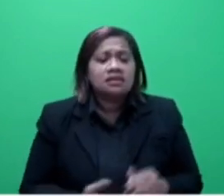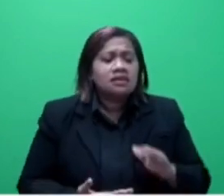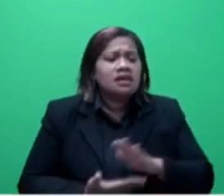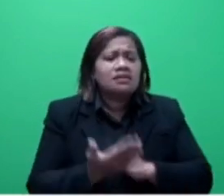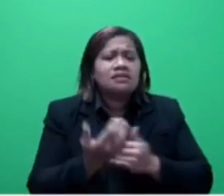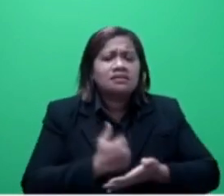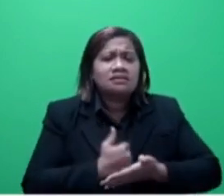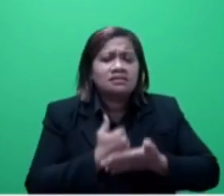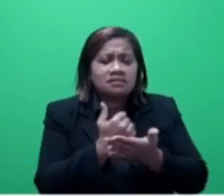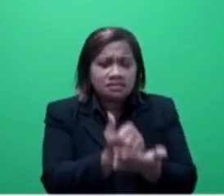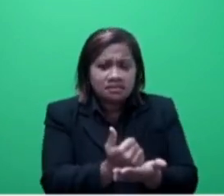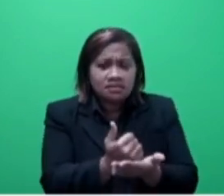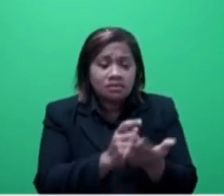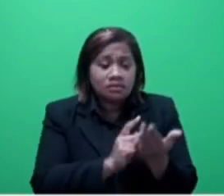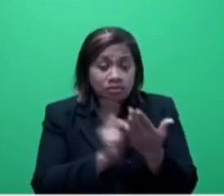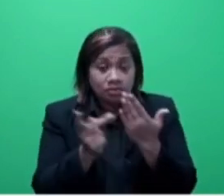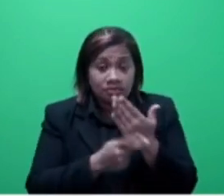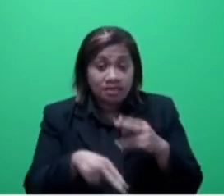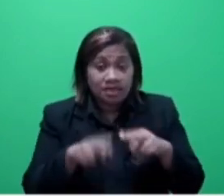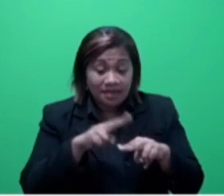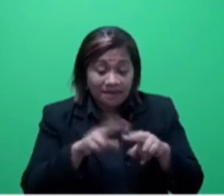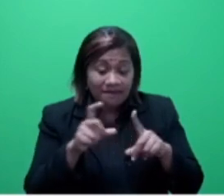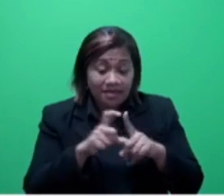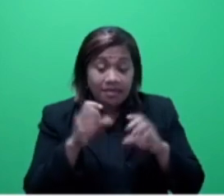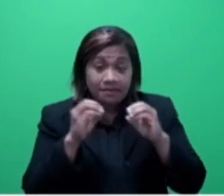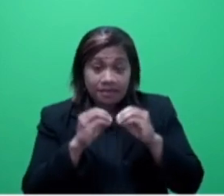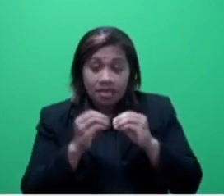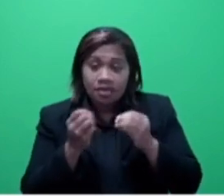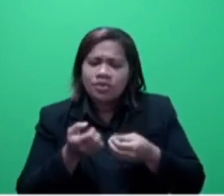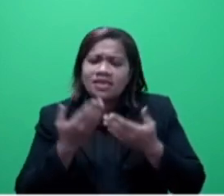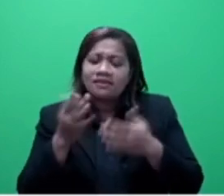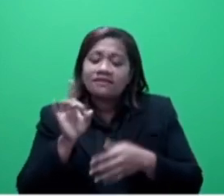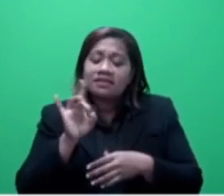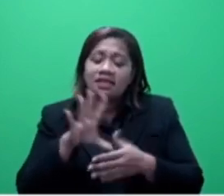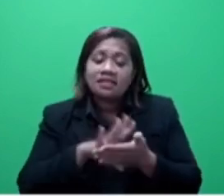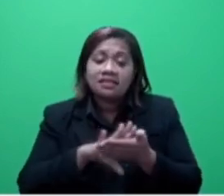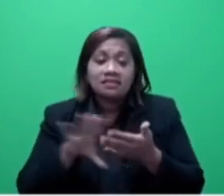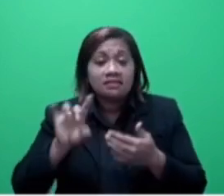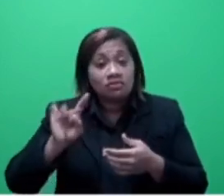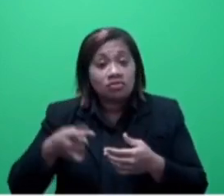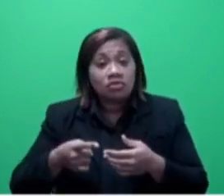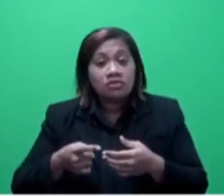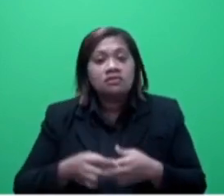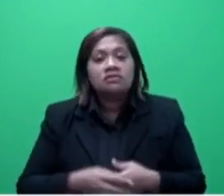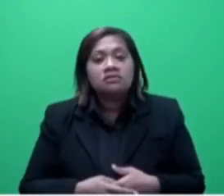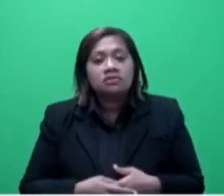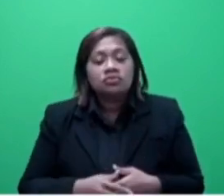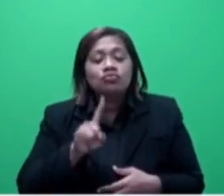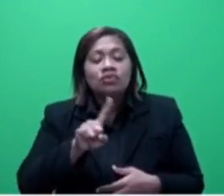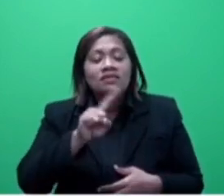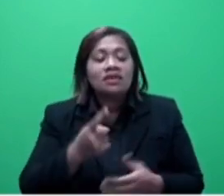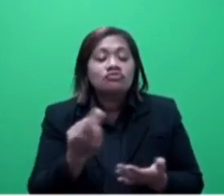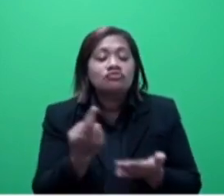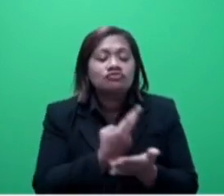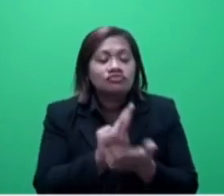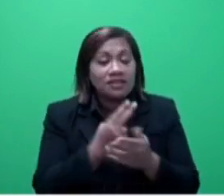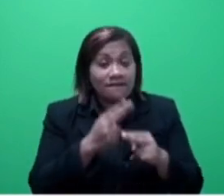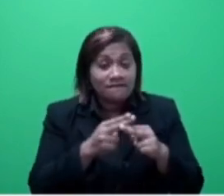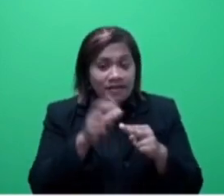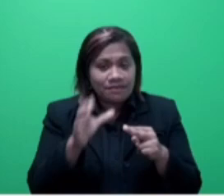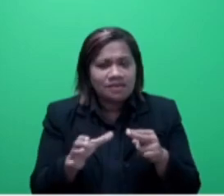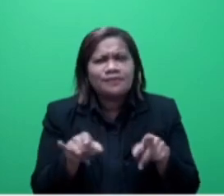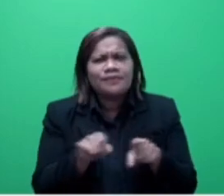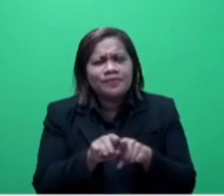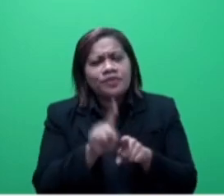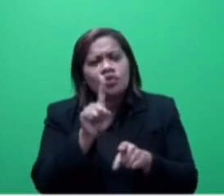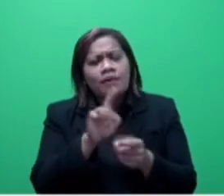example, FDB may give $10,000 loans to 1,000 rice farmers, which equates to $1 million,